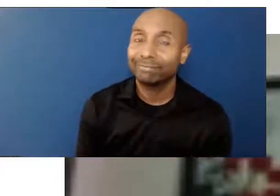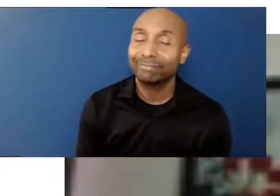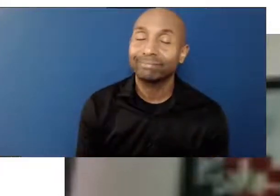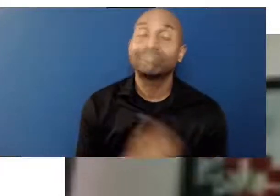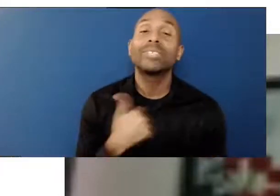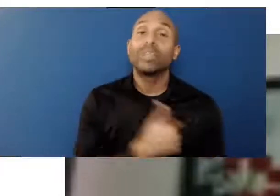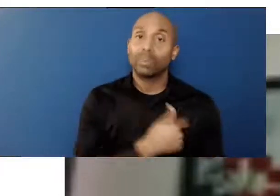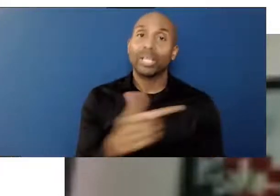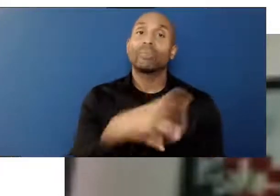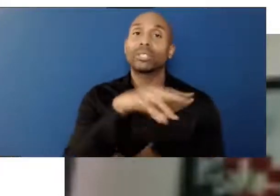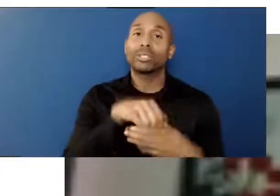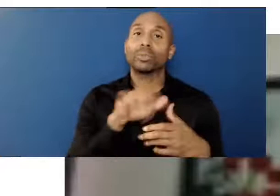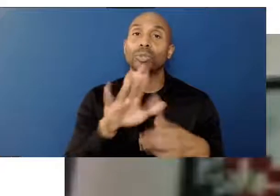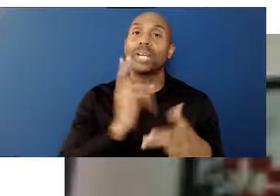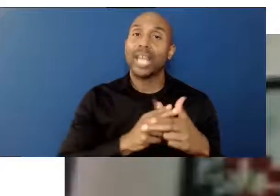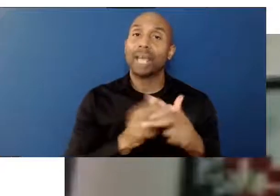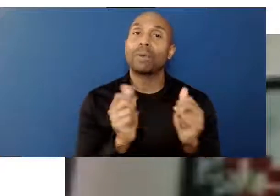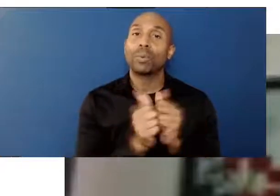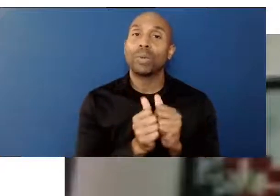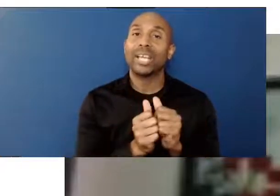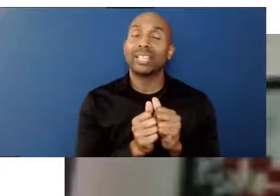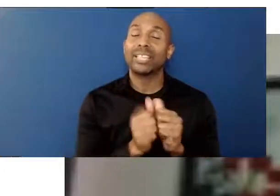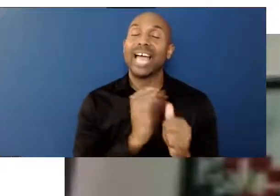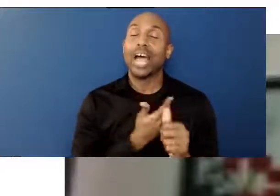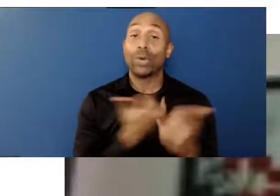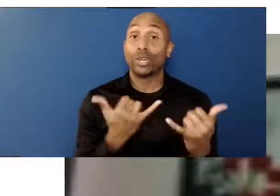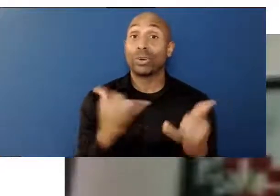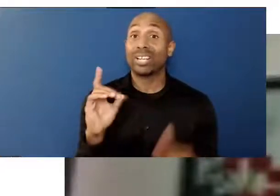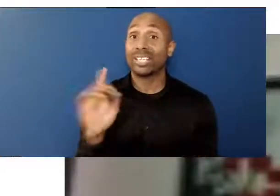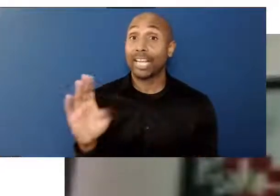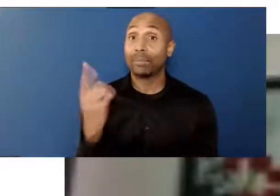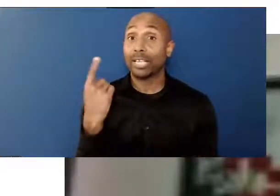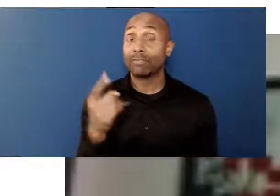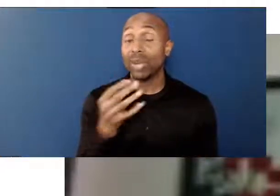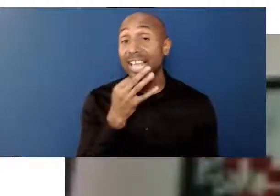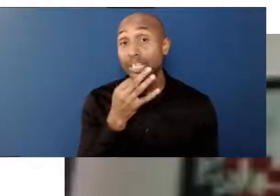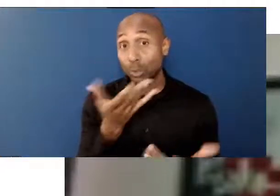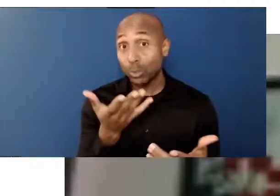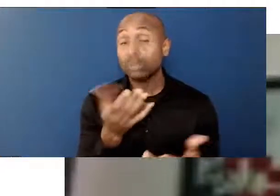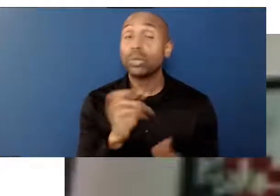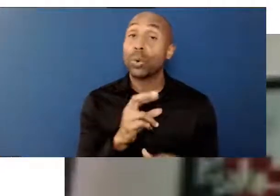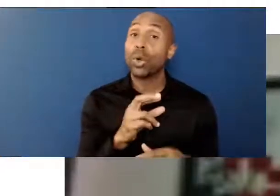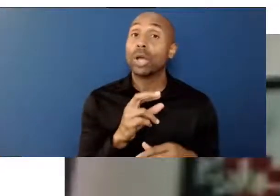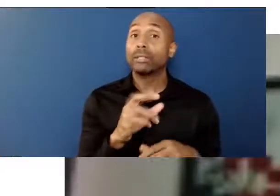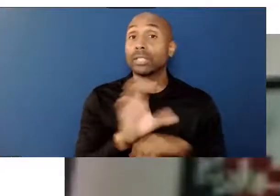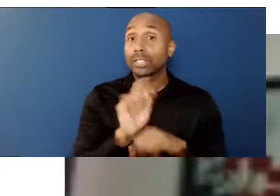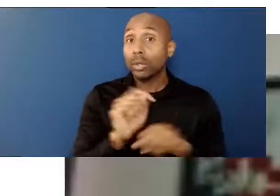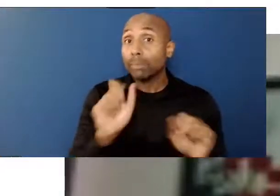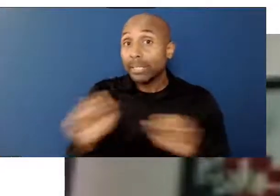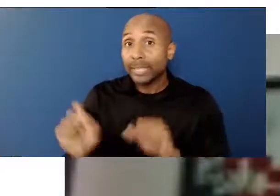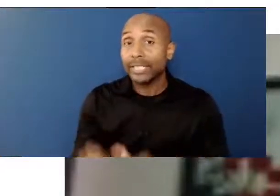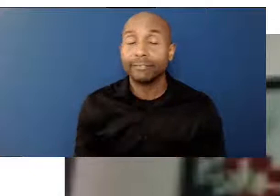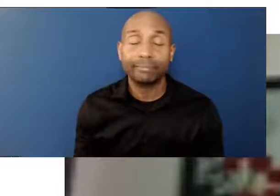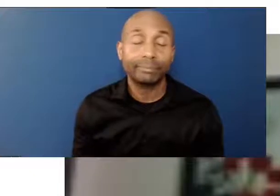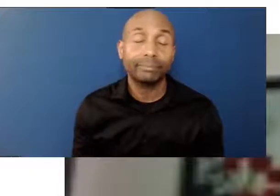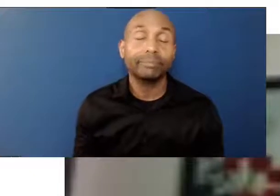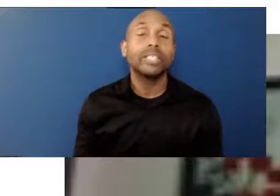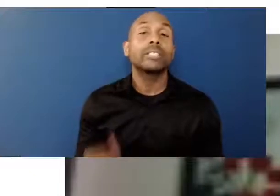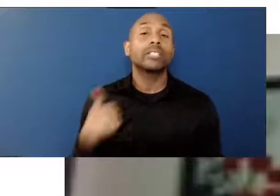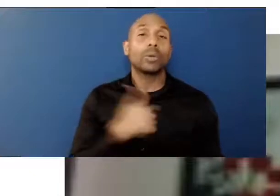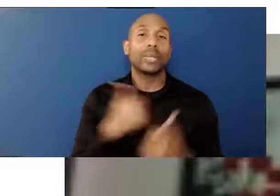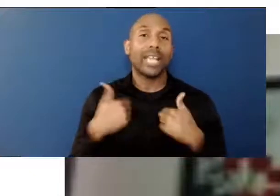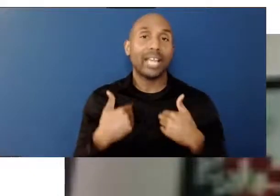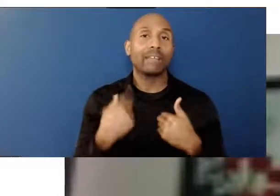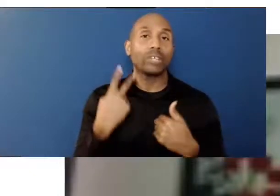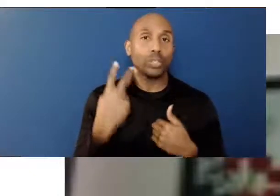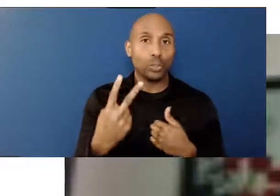database. But over the next 2 years, Built Environment and Education Committees actually continue their work. They're